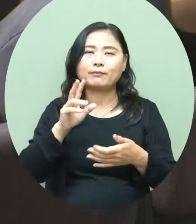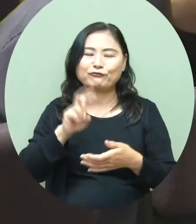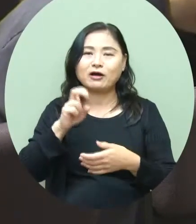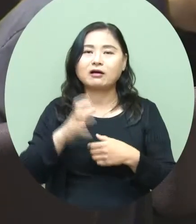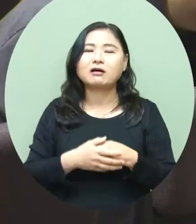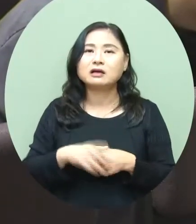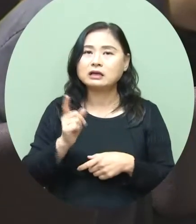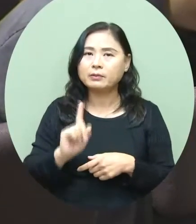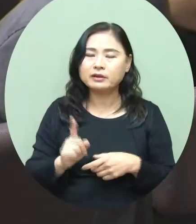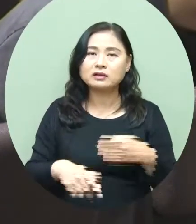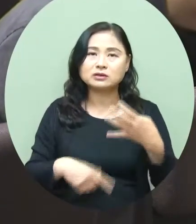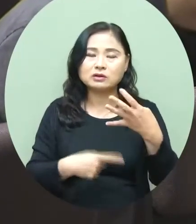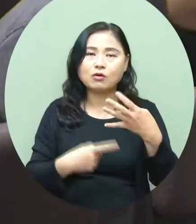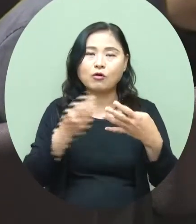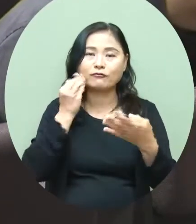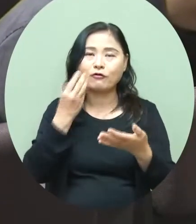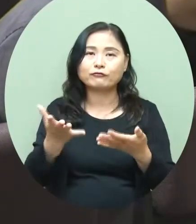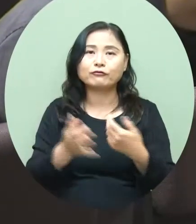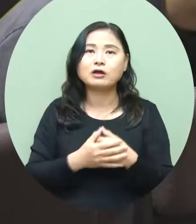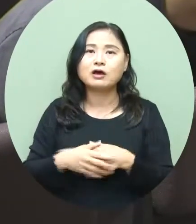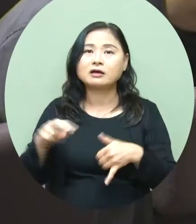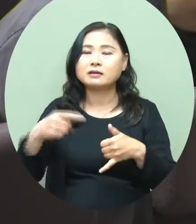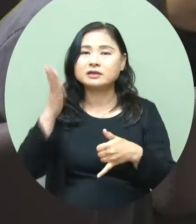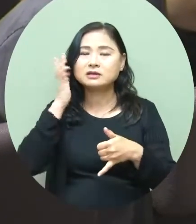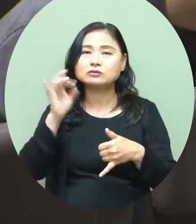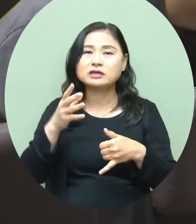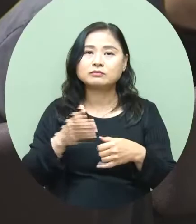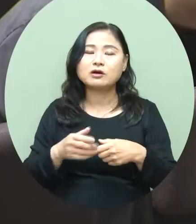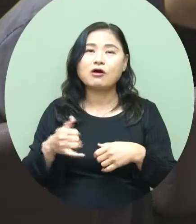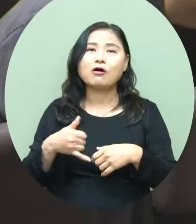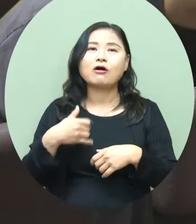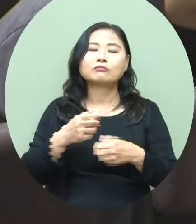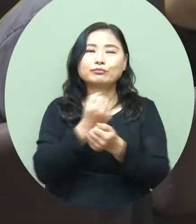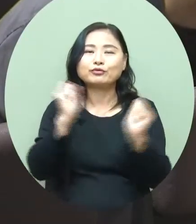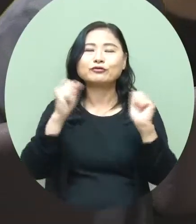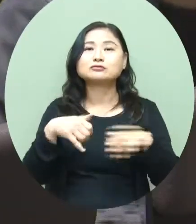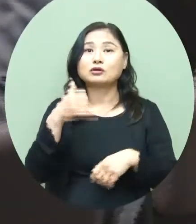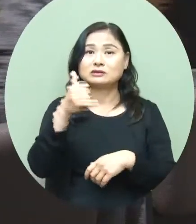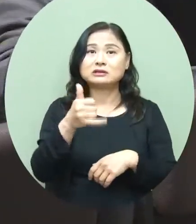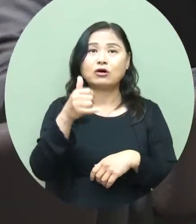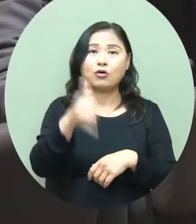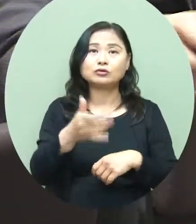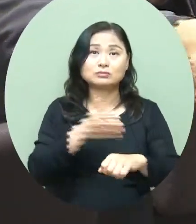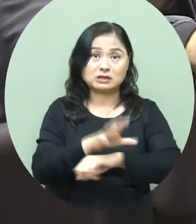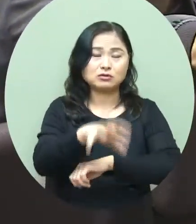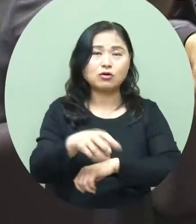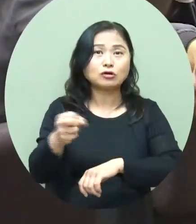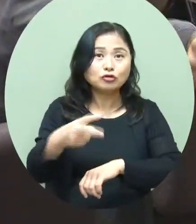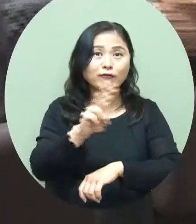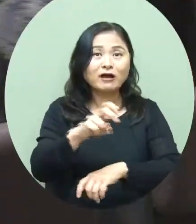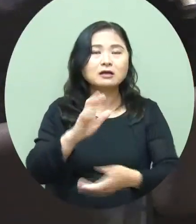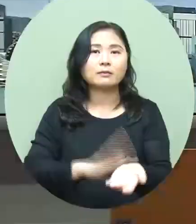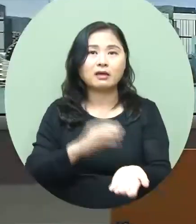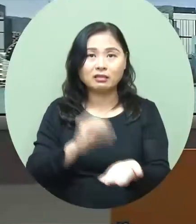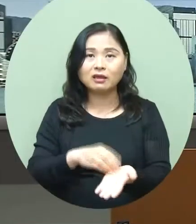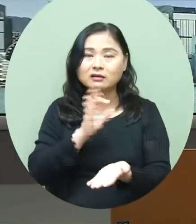designated hotels. Do we have cases picked up, that is, cases who returned to Hong Kong after April